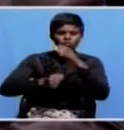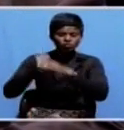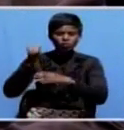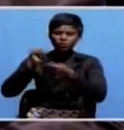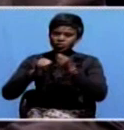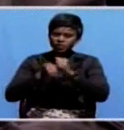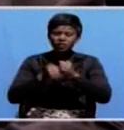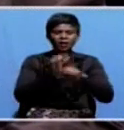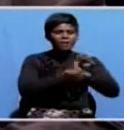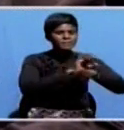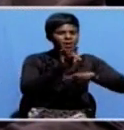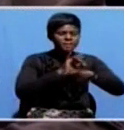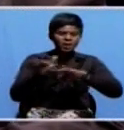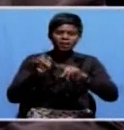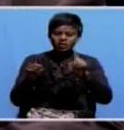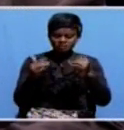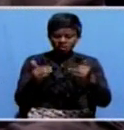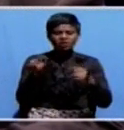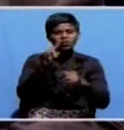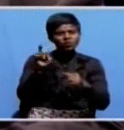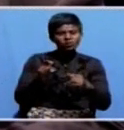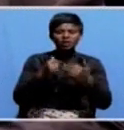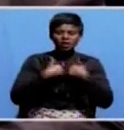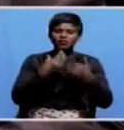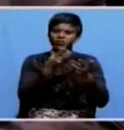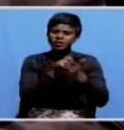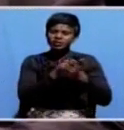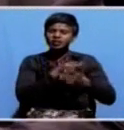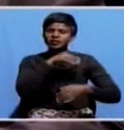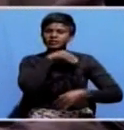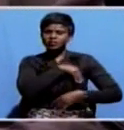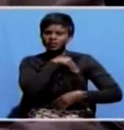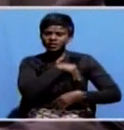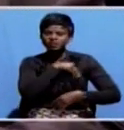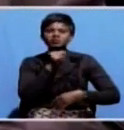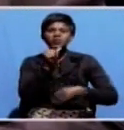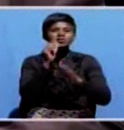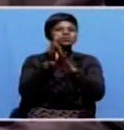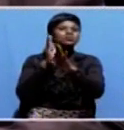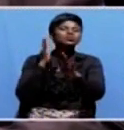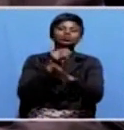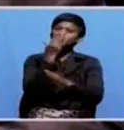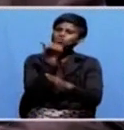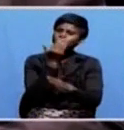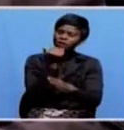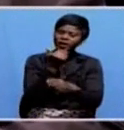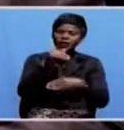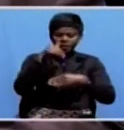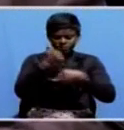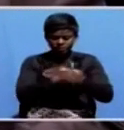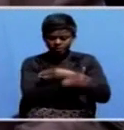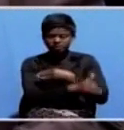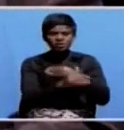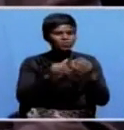the question of having money in your pocket. You don't have to queue up for sugar, you don't have to queue up for bread, and for all